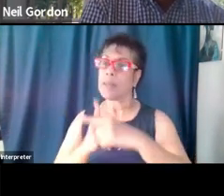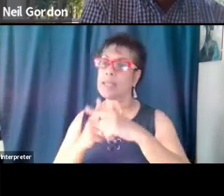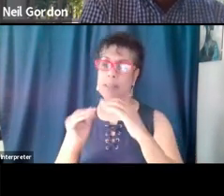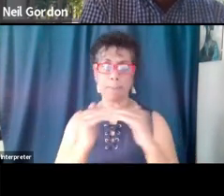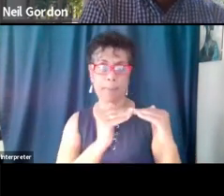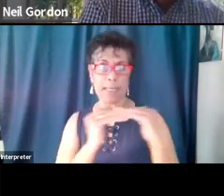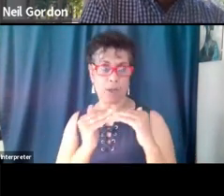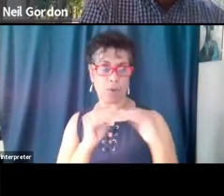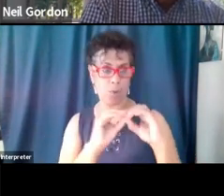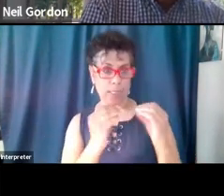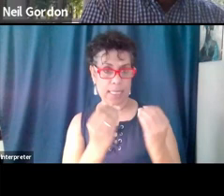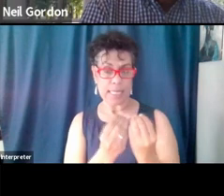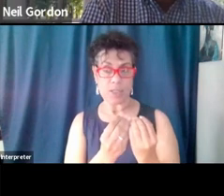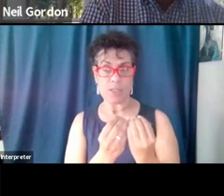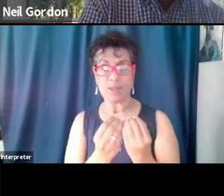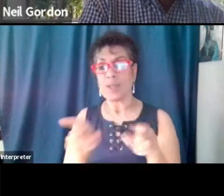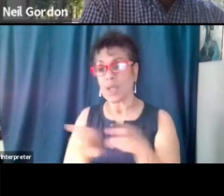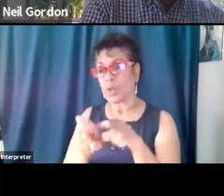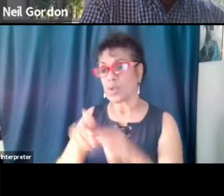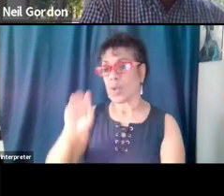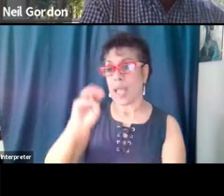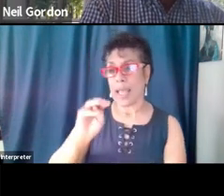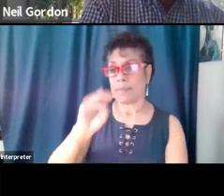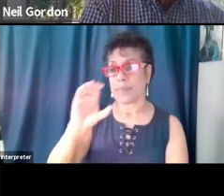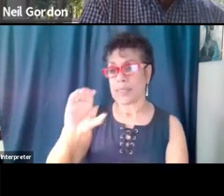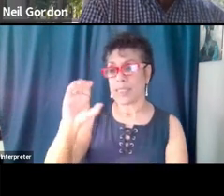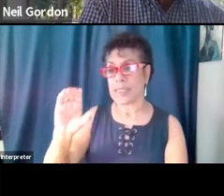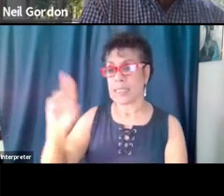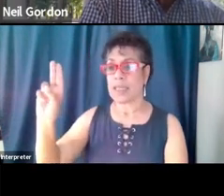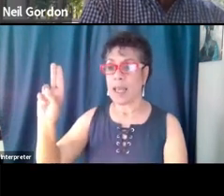organizations, including MCC UP.